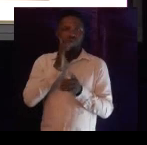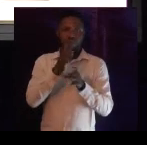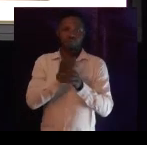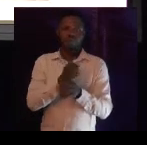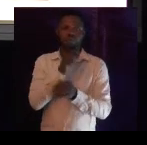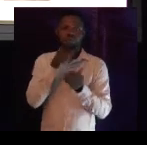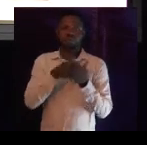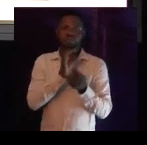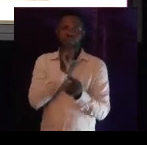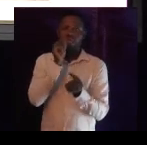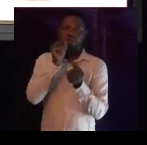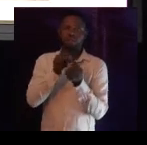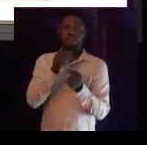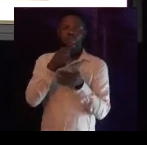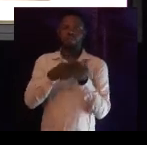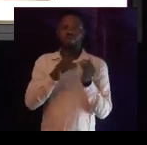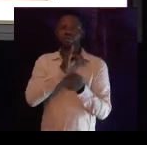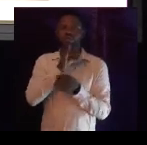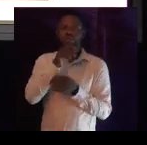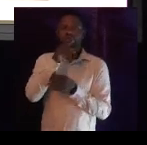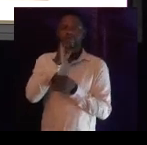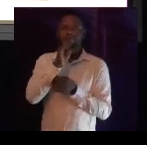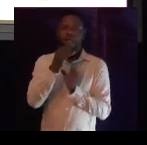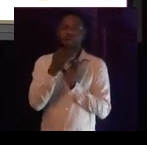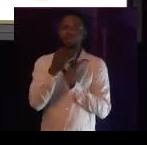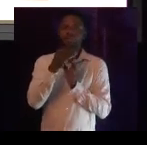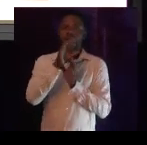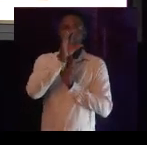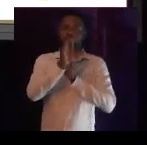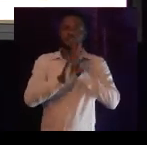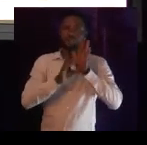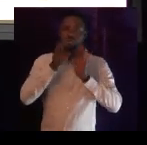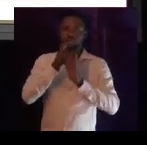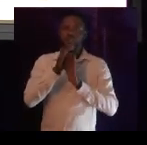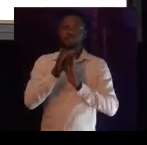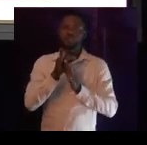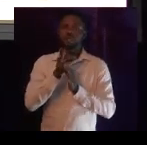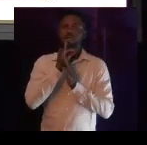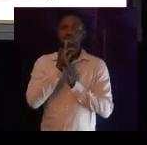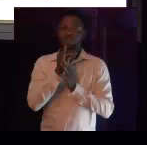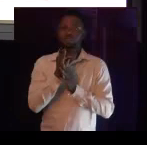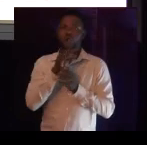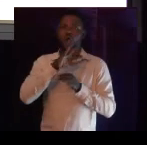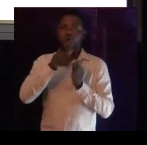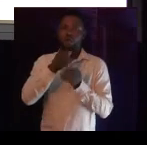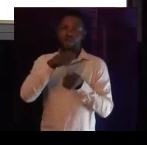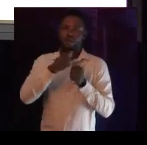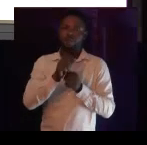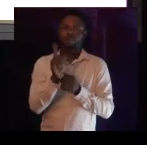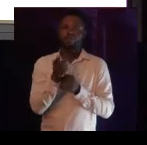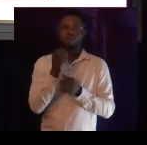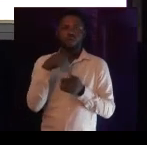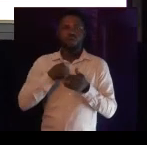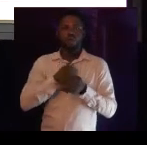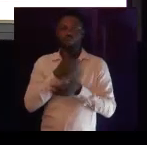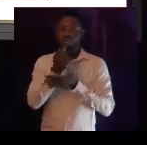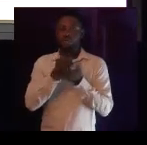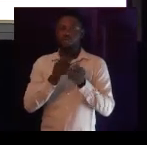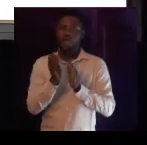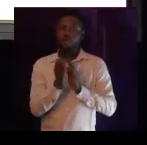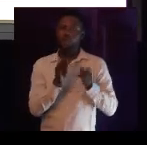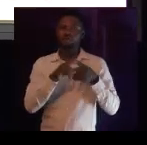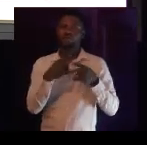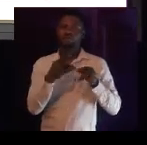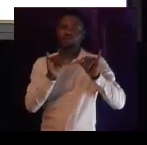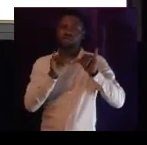to get. This is exactly what the pie chart is all about, where we share a little pizza according to